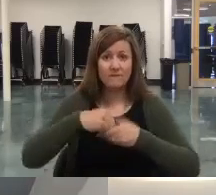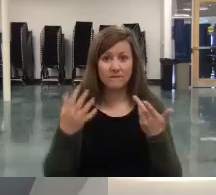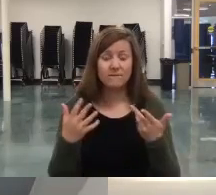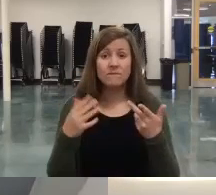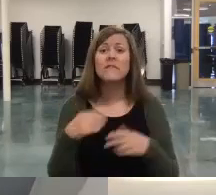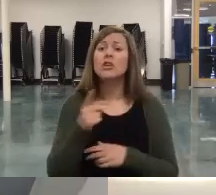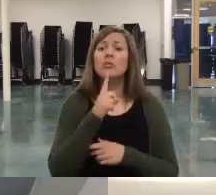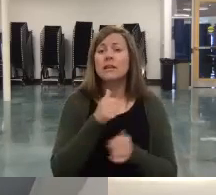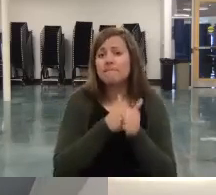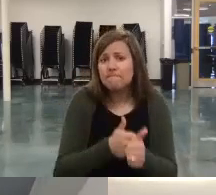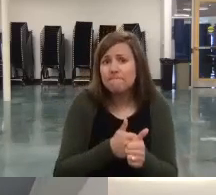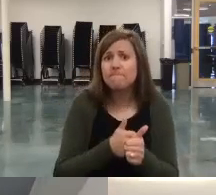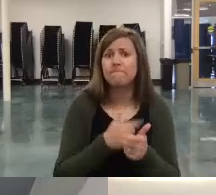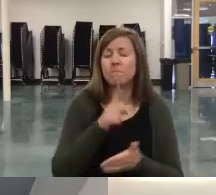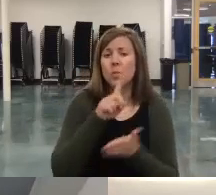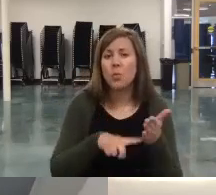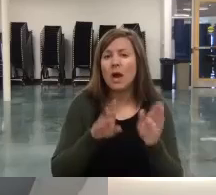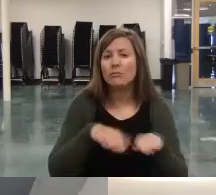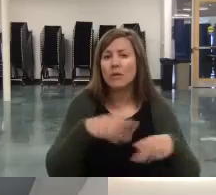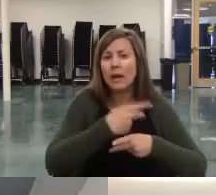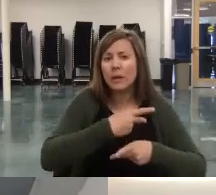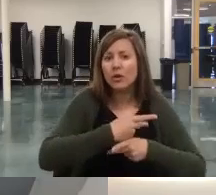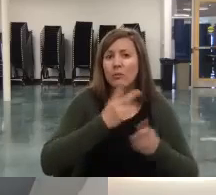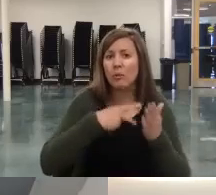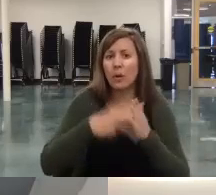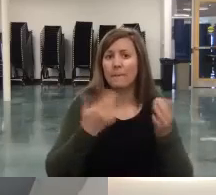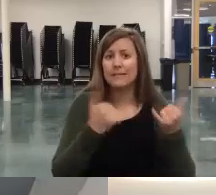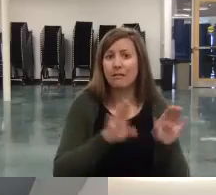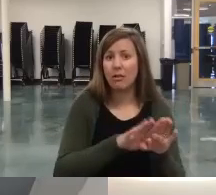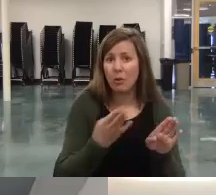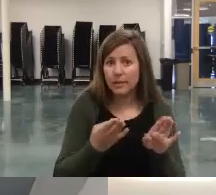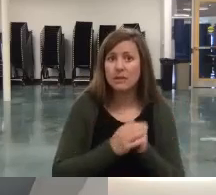a track on what child care programs were open